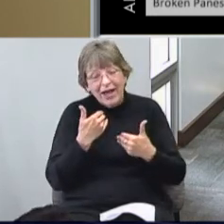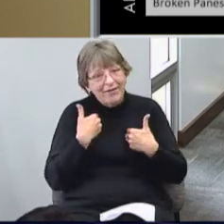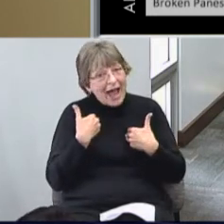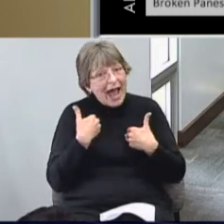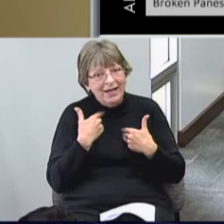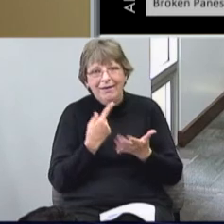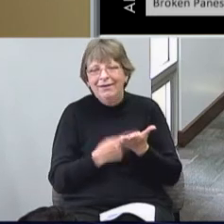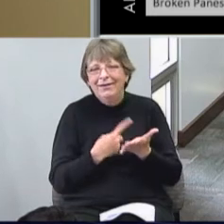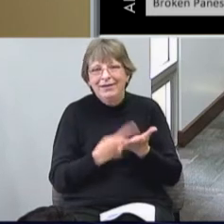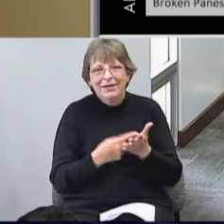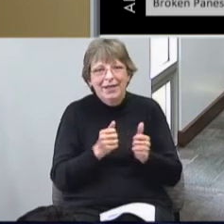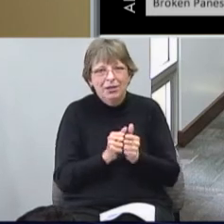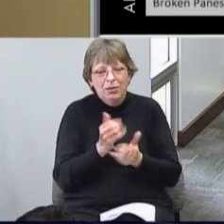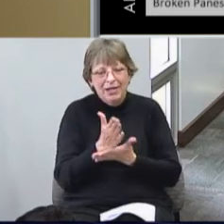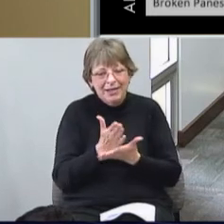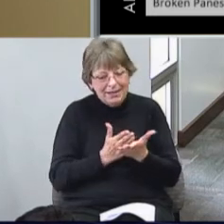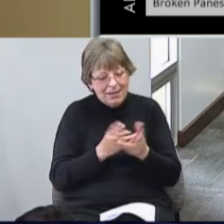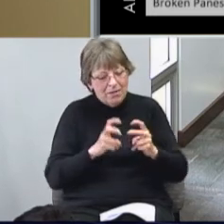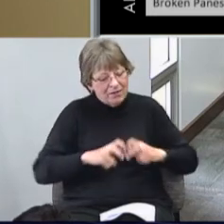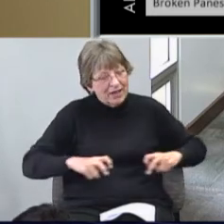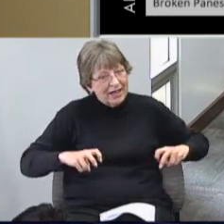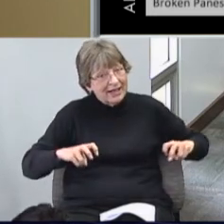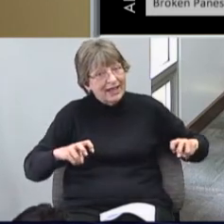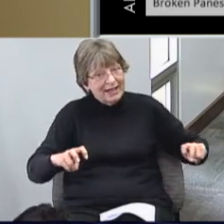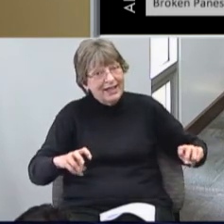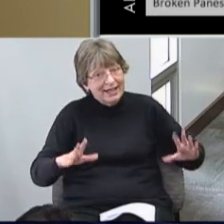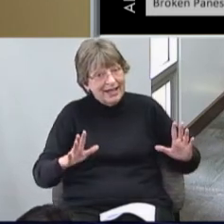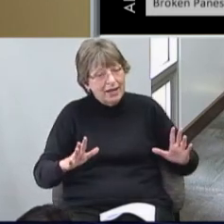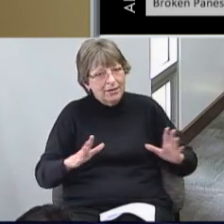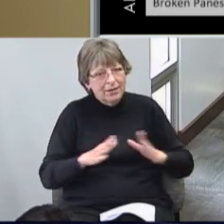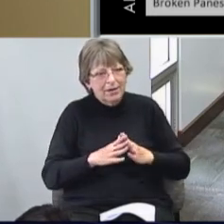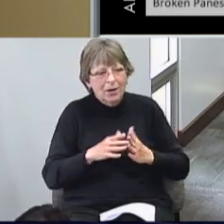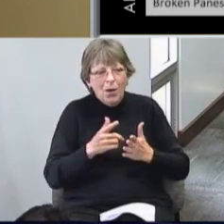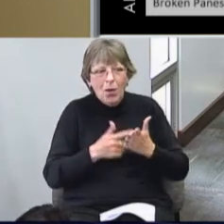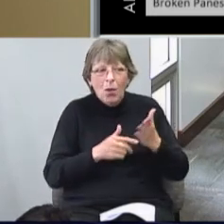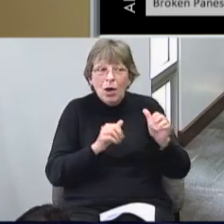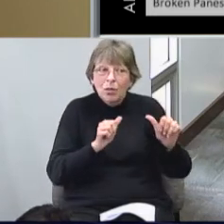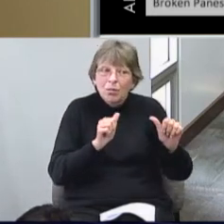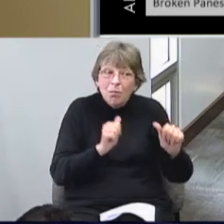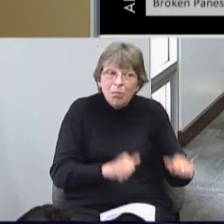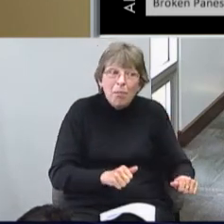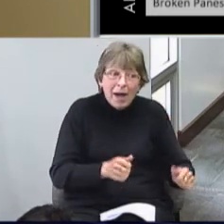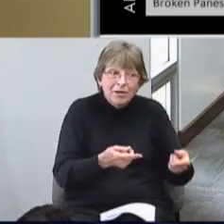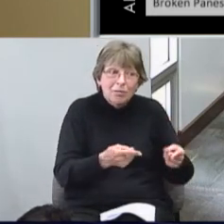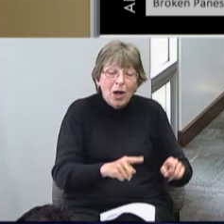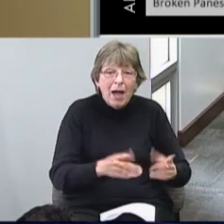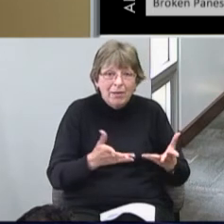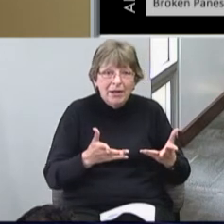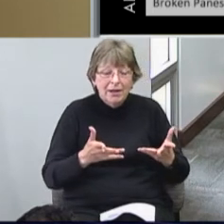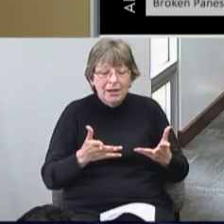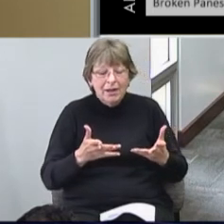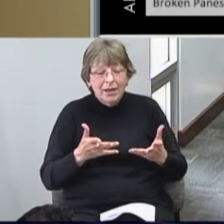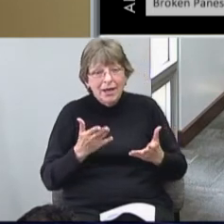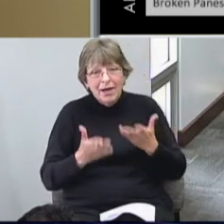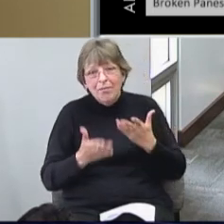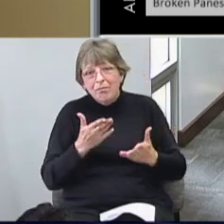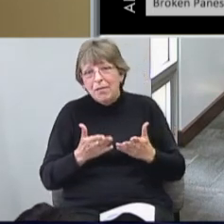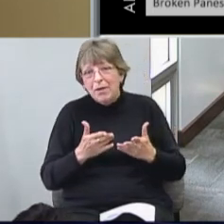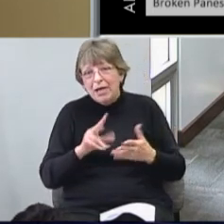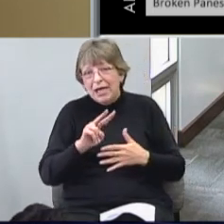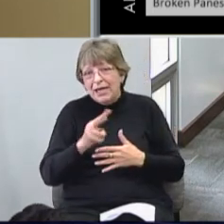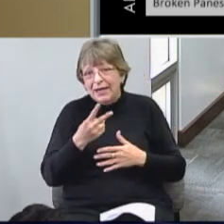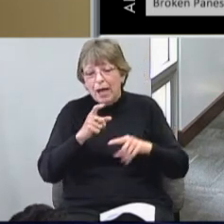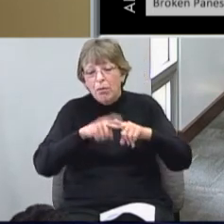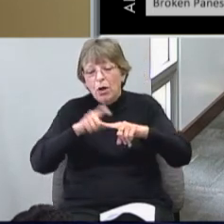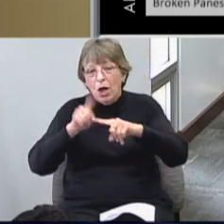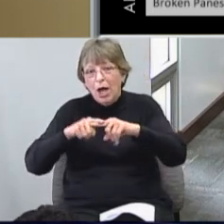with some of the counselors about, well, what could have happened? Could they have put in double hung windows?